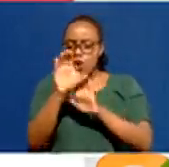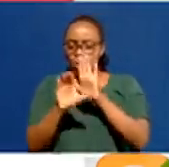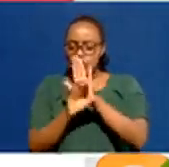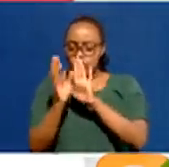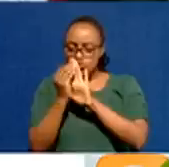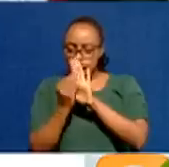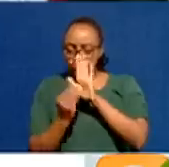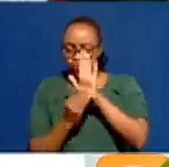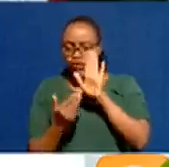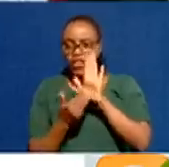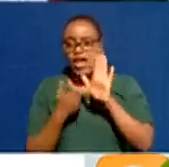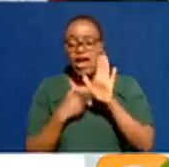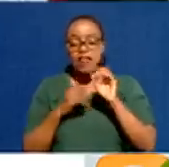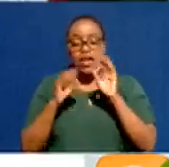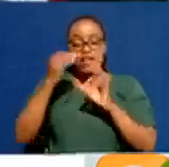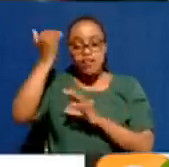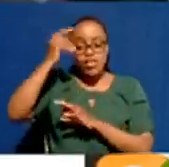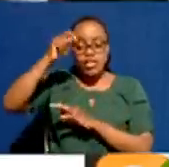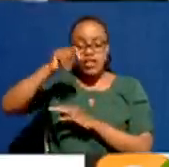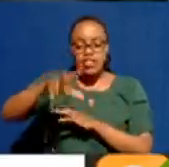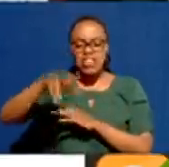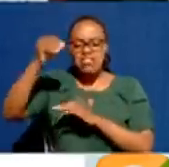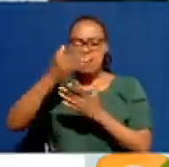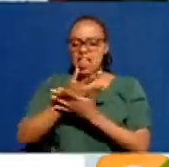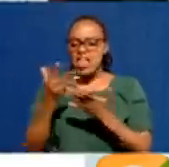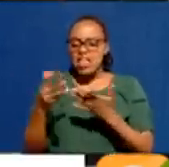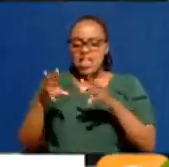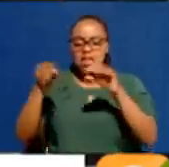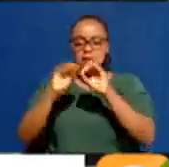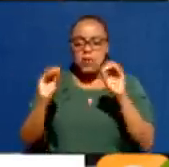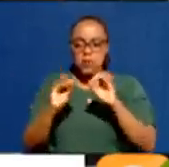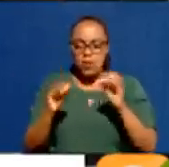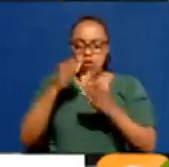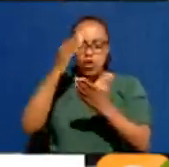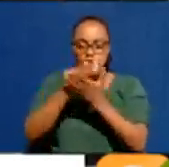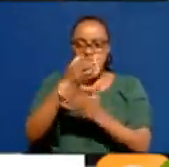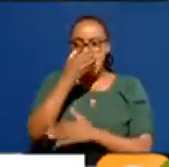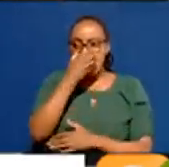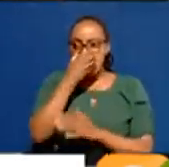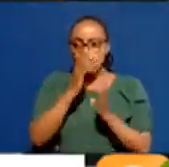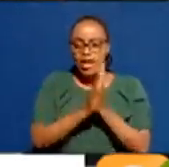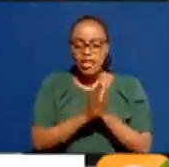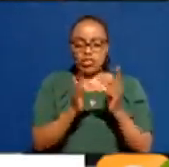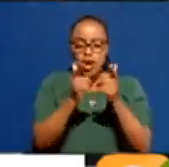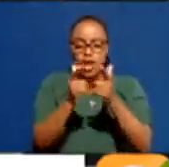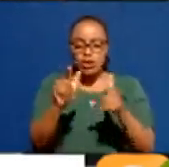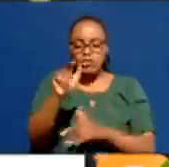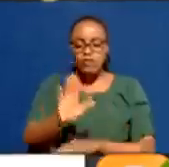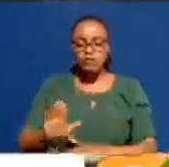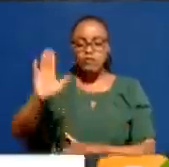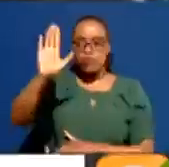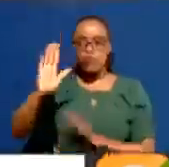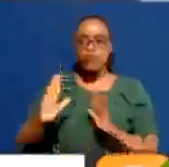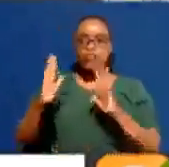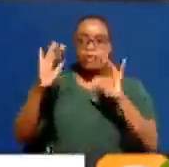provisions. Should the judges find no merit in the petition, they will affirm Ruto's election and set the stage for his swearing-in